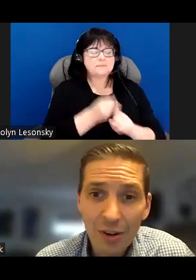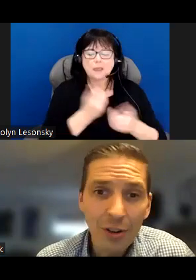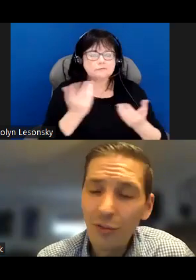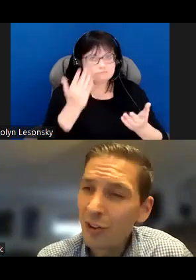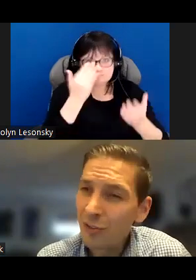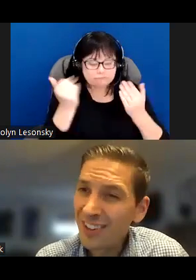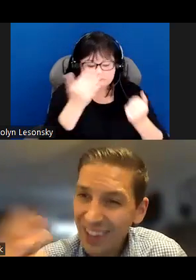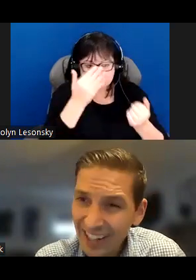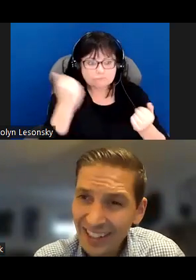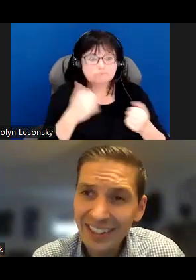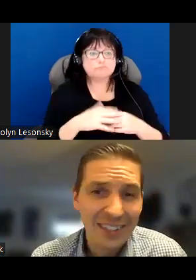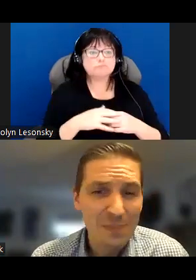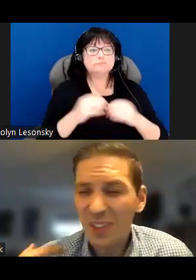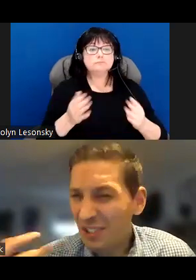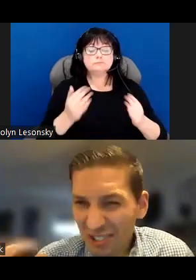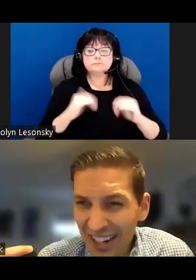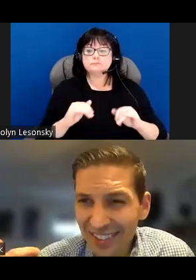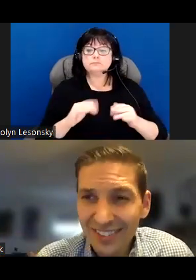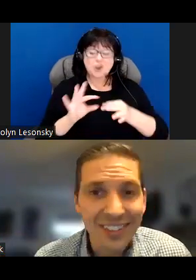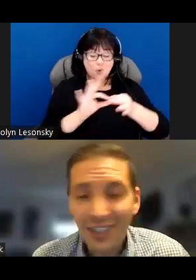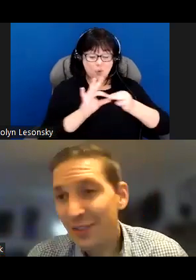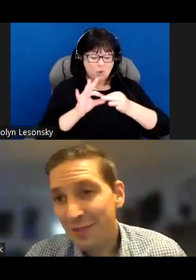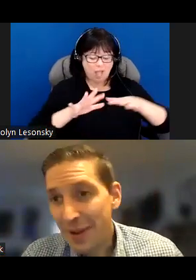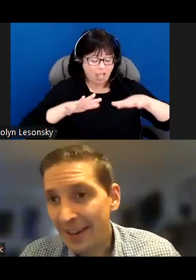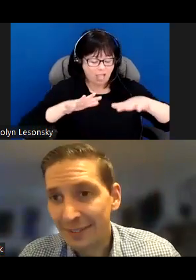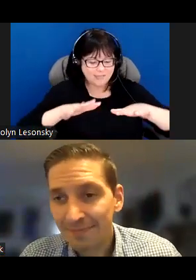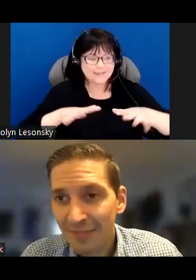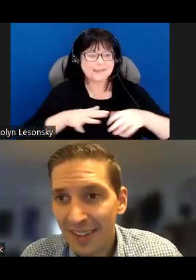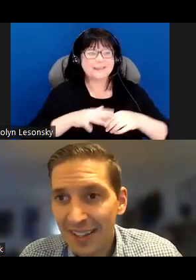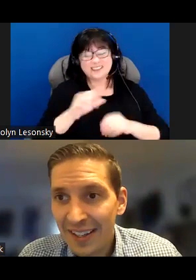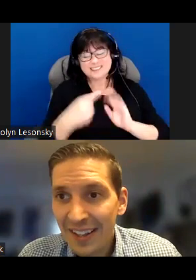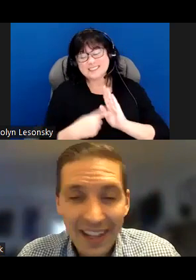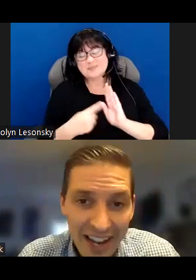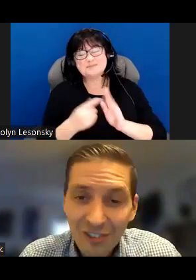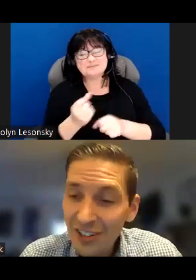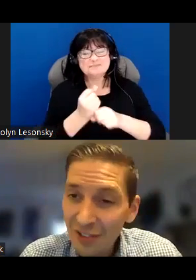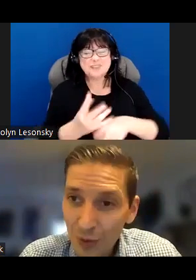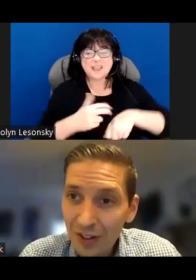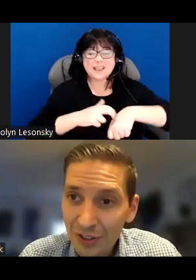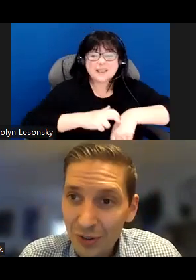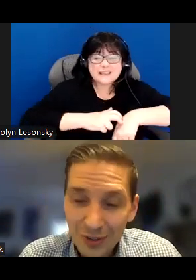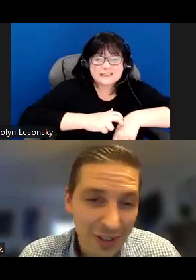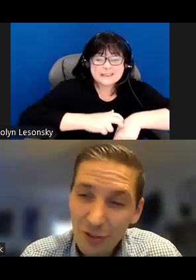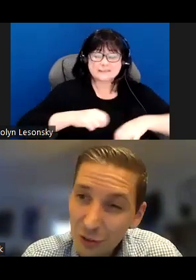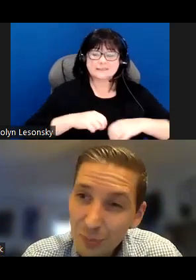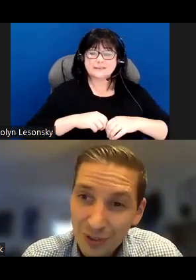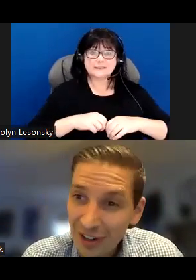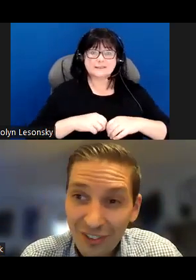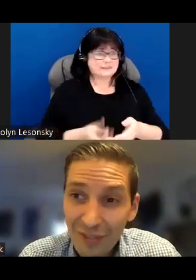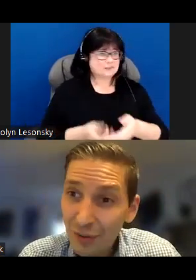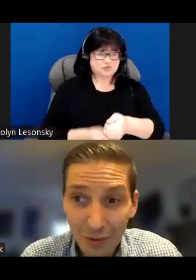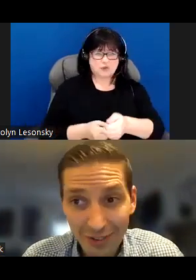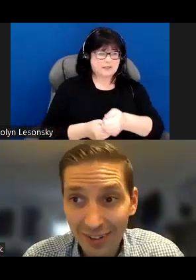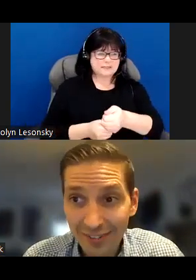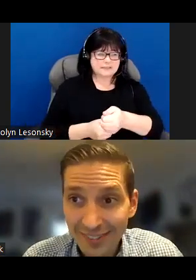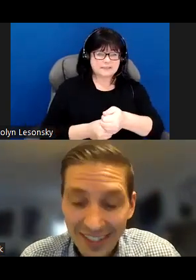cases, create those feelings of anxiety, distrust, or even panic. It actually is, well, too, super dangerous. I just